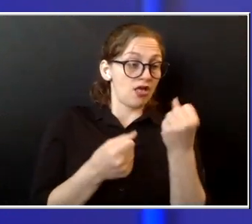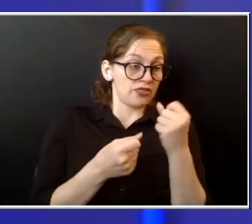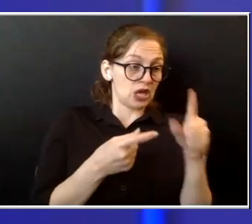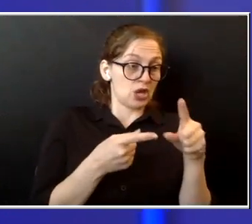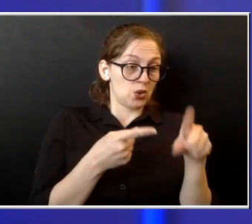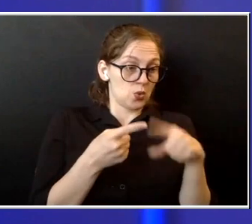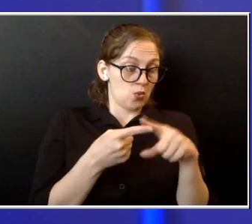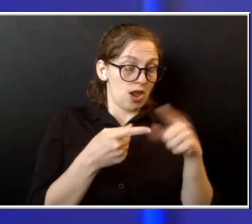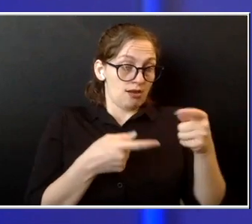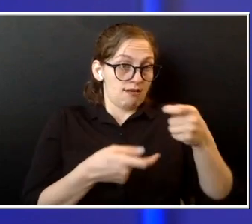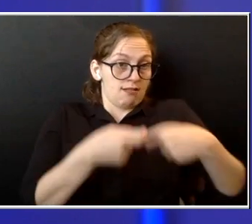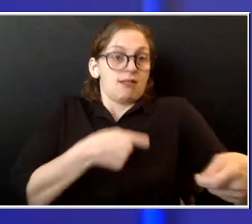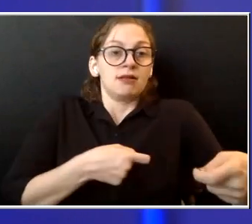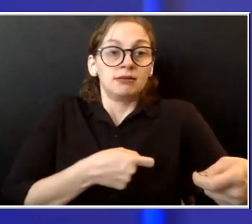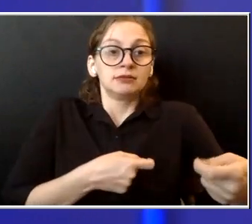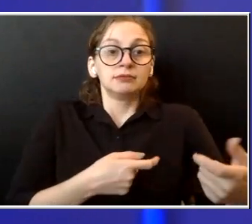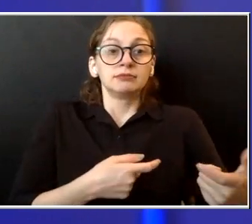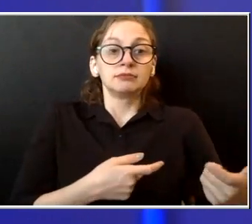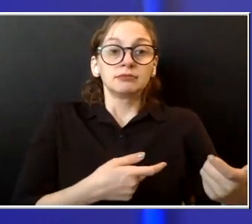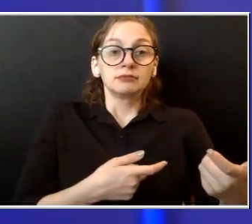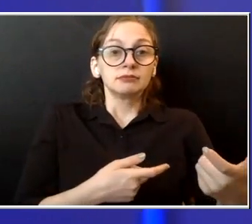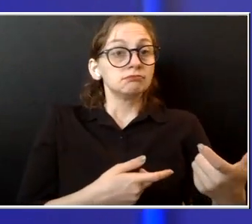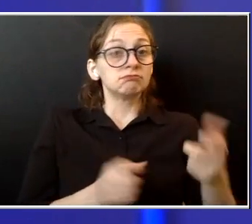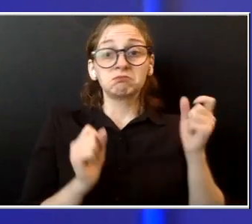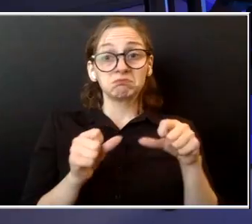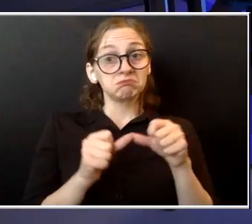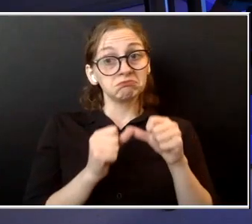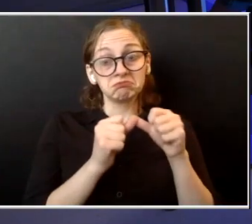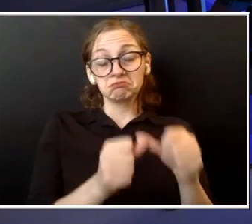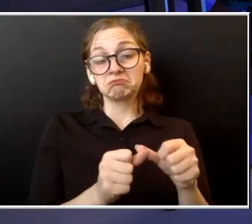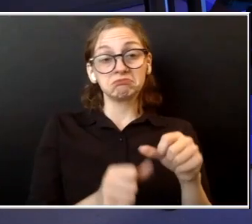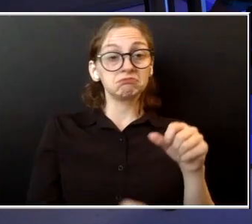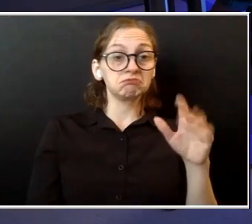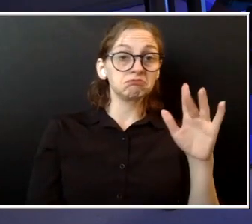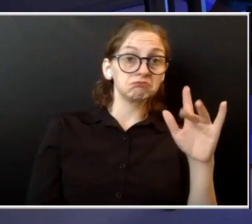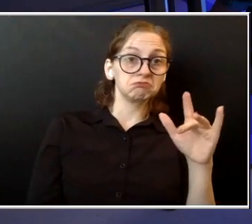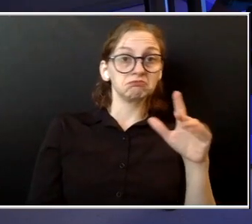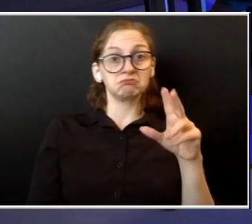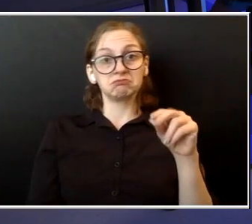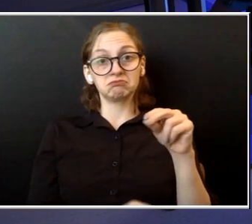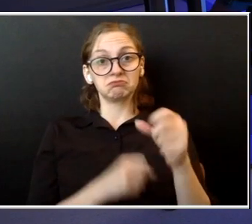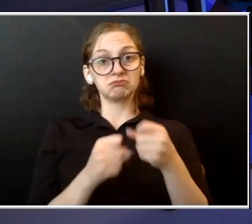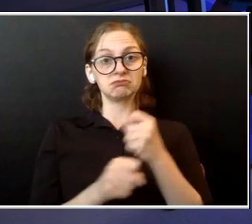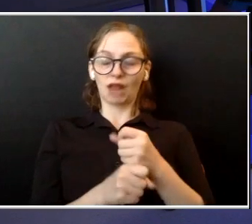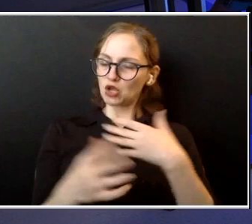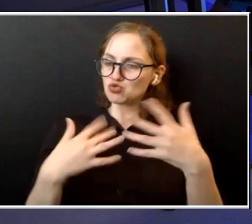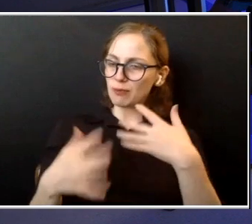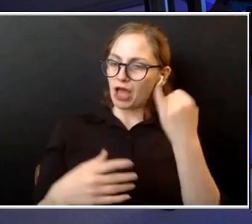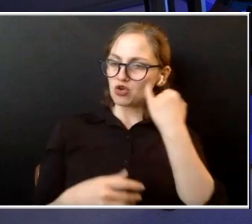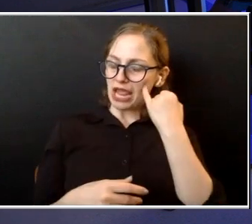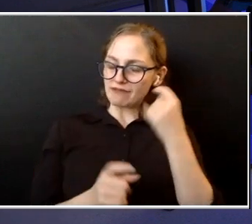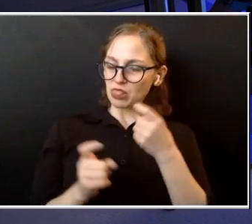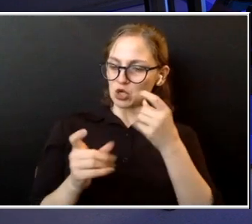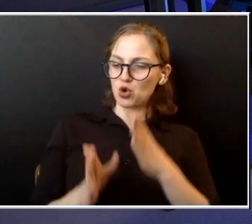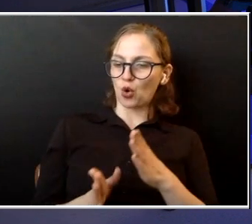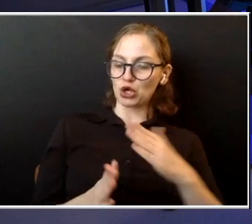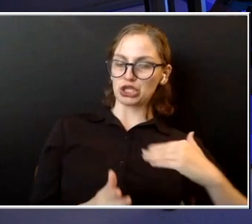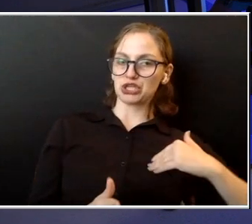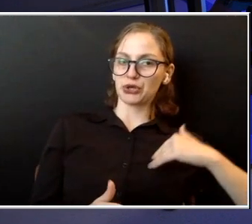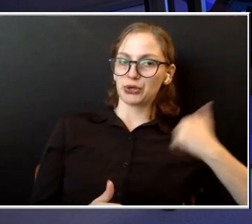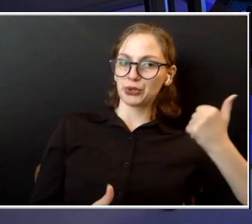great care of it, it could last 30, 25 years. And if it doesn't matter if the donor's younger than they are, if the donor's